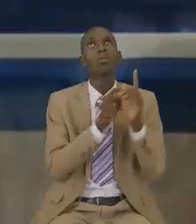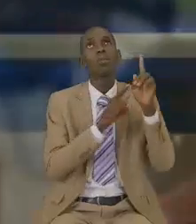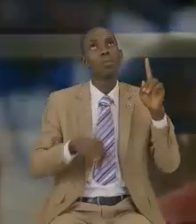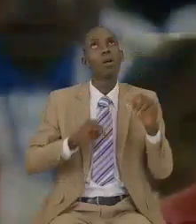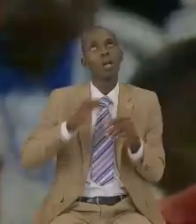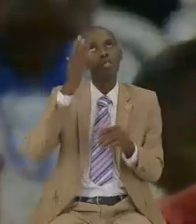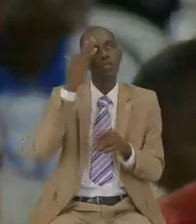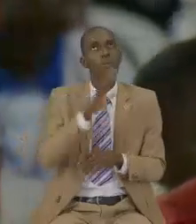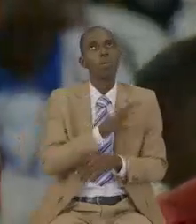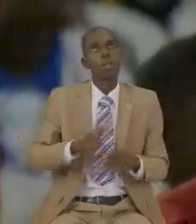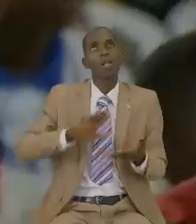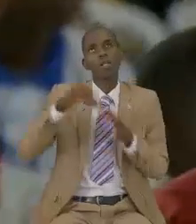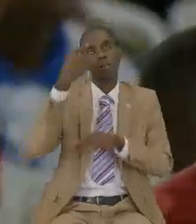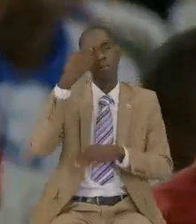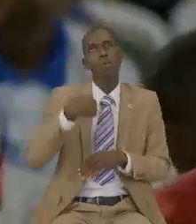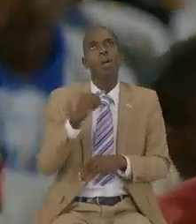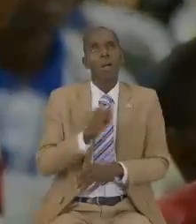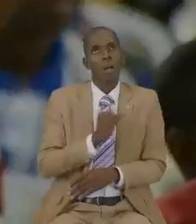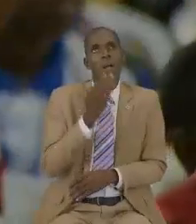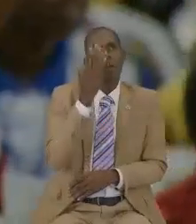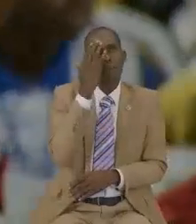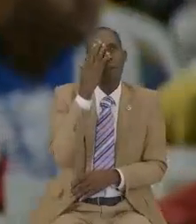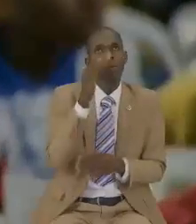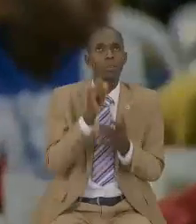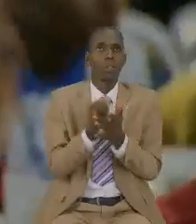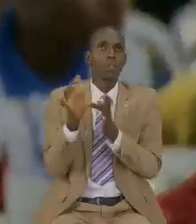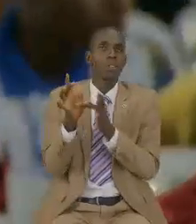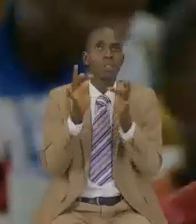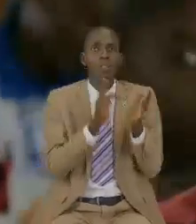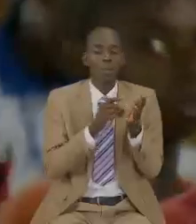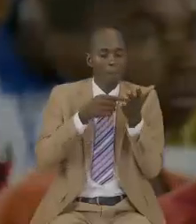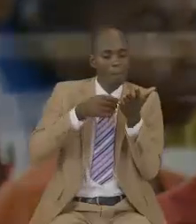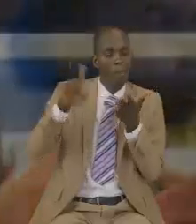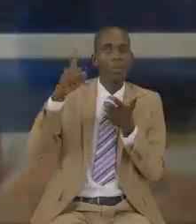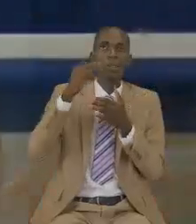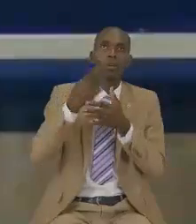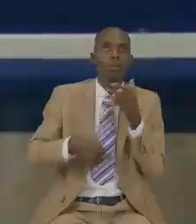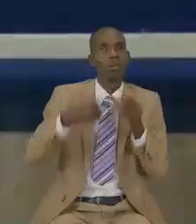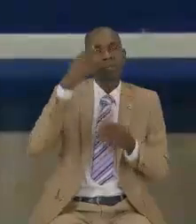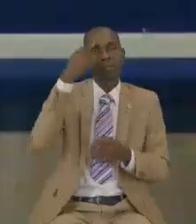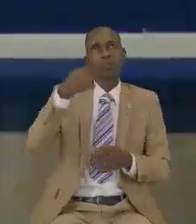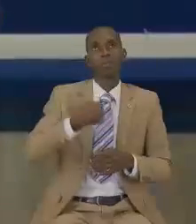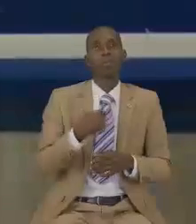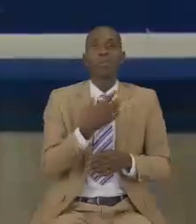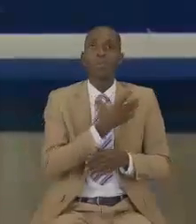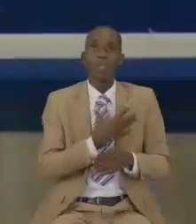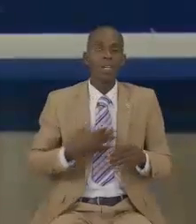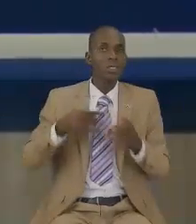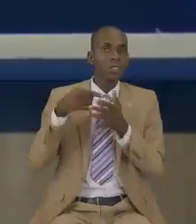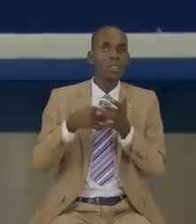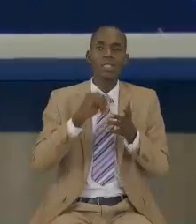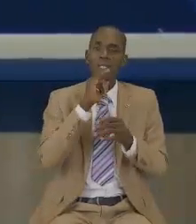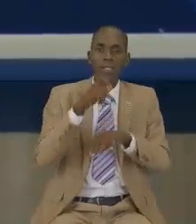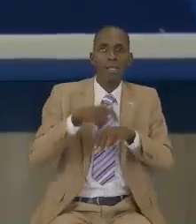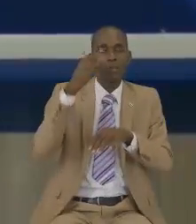Christ died for me. I know that Jesus paid the price for me. And this is the time for me